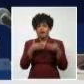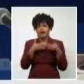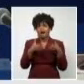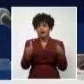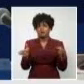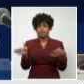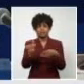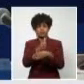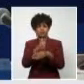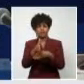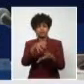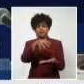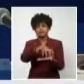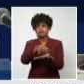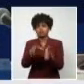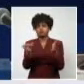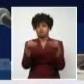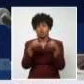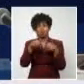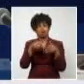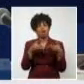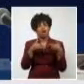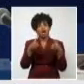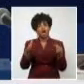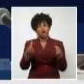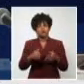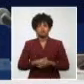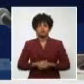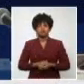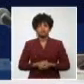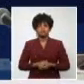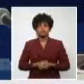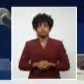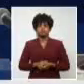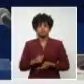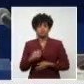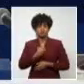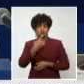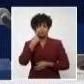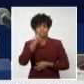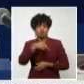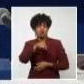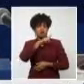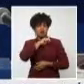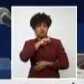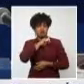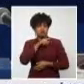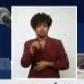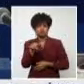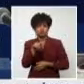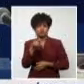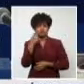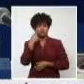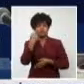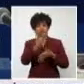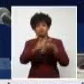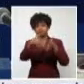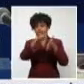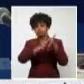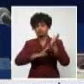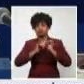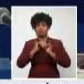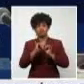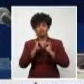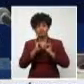life, opening centers. And also, as we saw yesterday when we showed